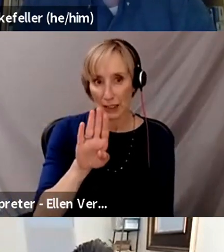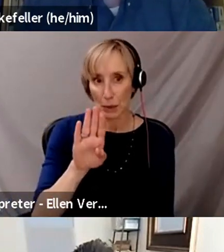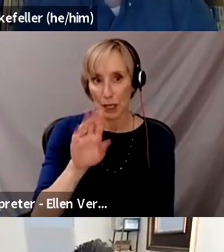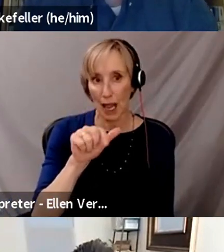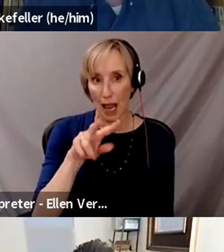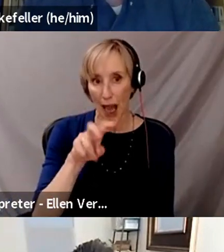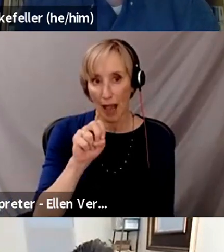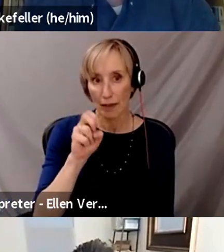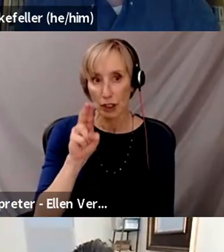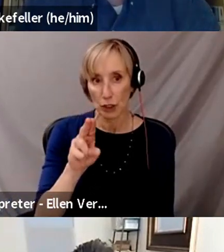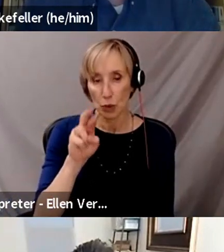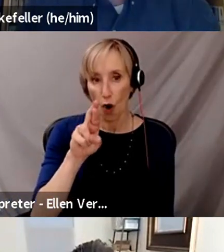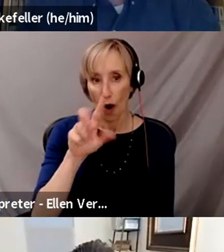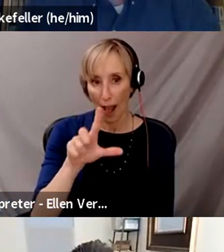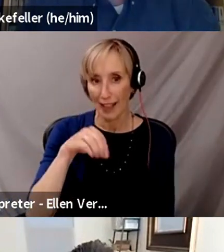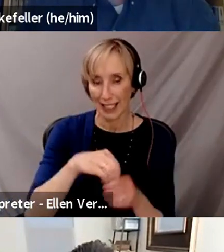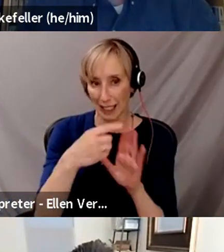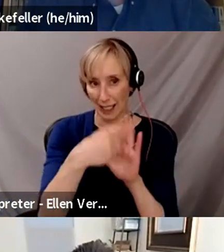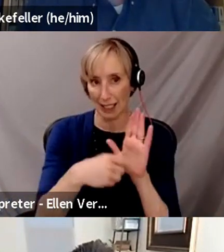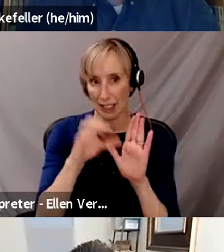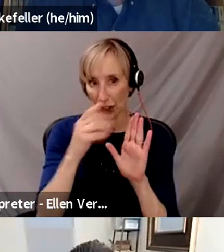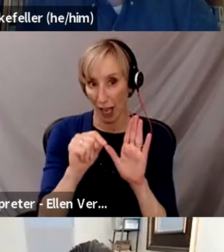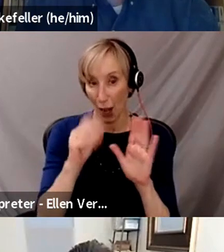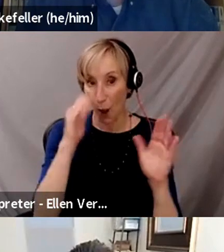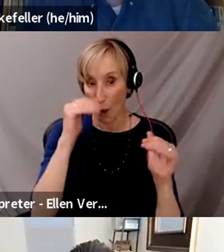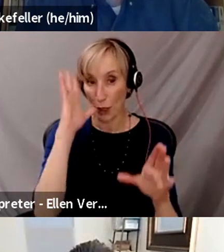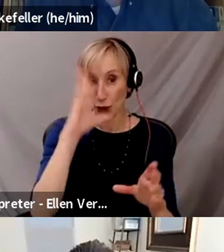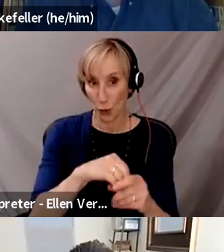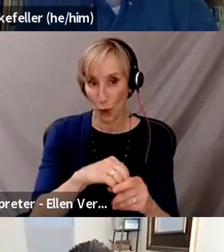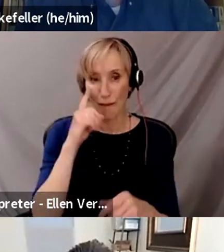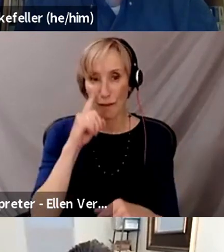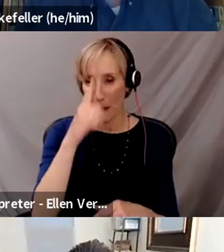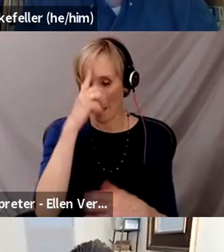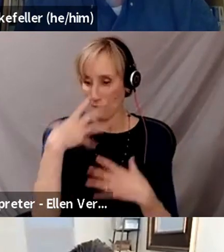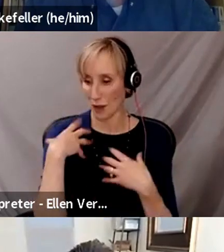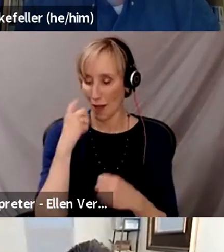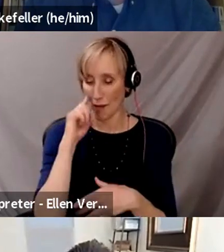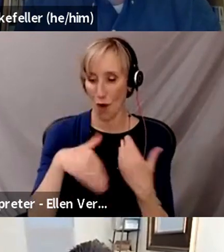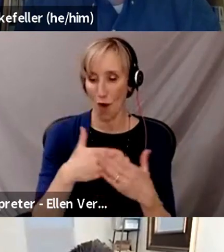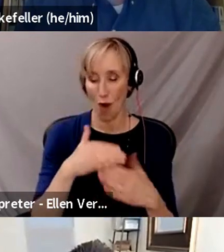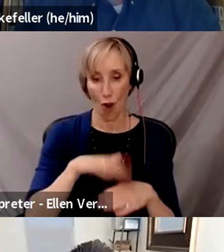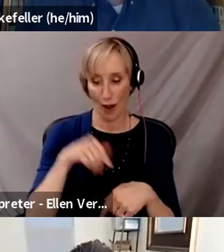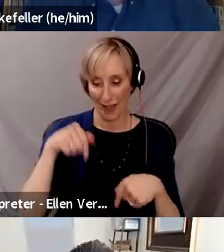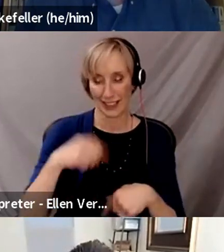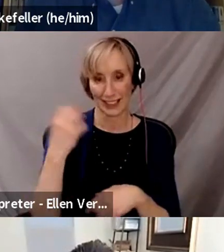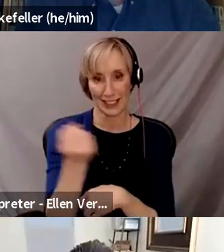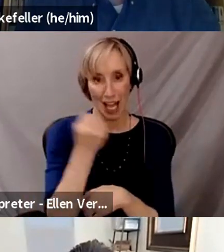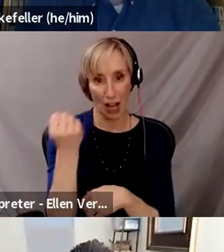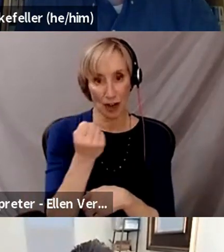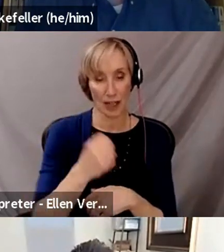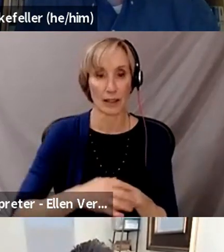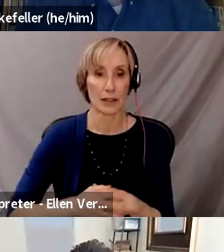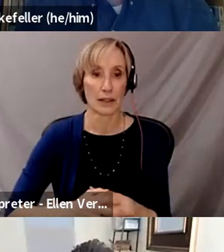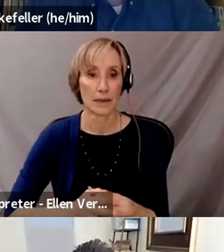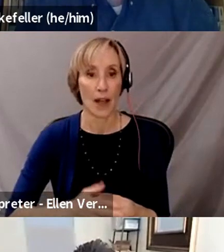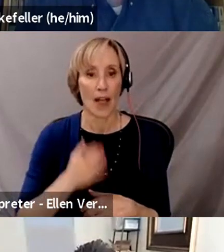chat. And I hope you'll join us for the celebration of mental health for all on Saturday. And finally, thank you to